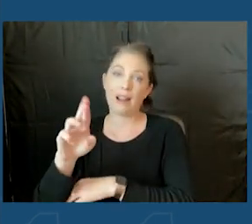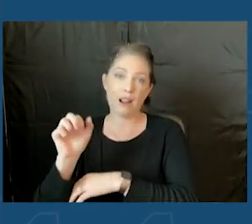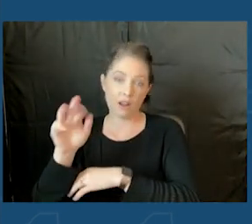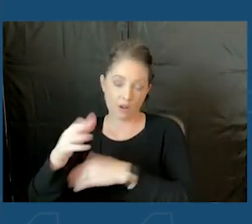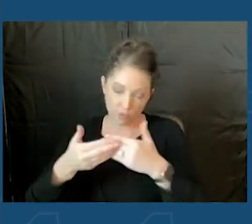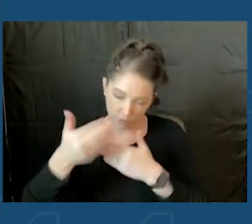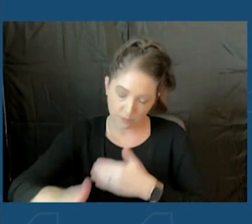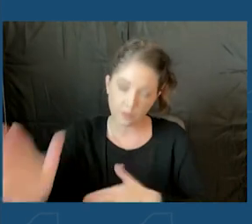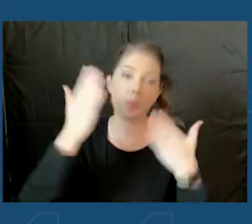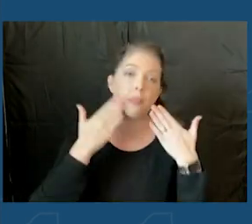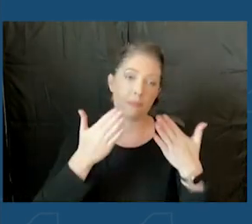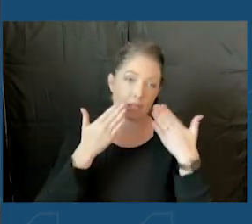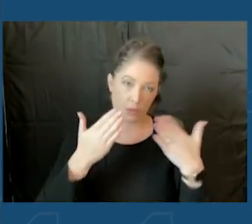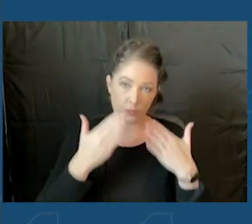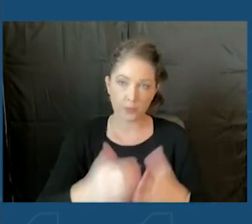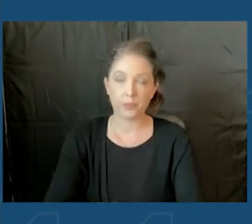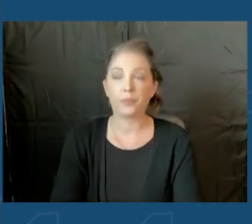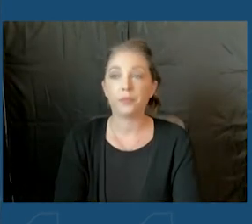you so much.